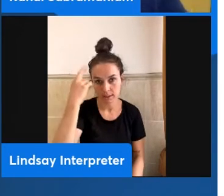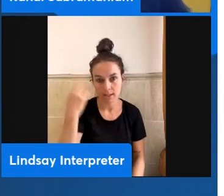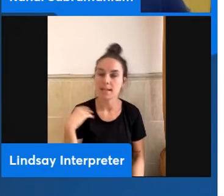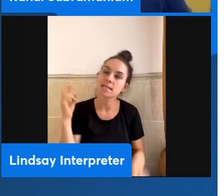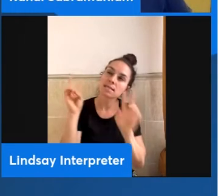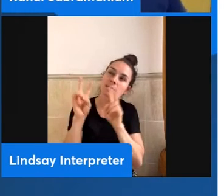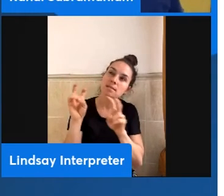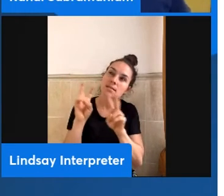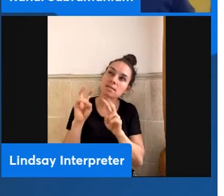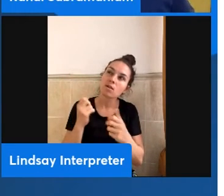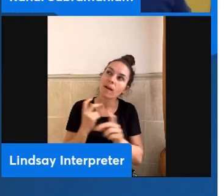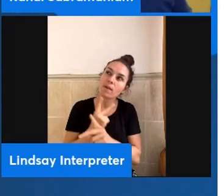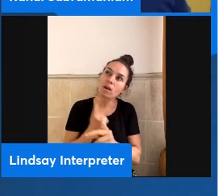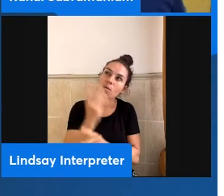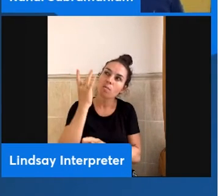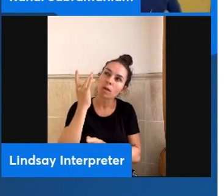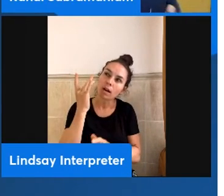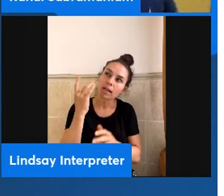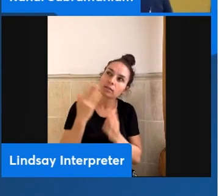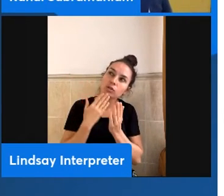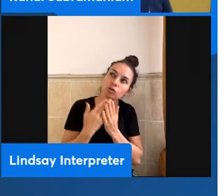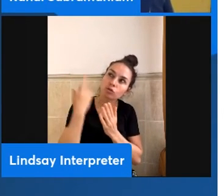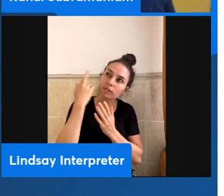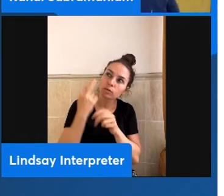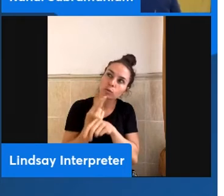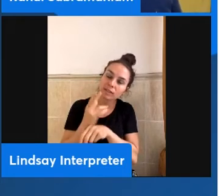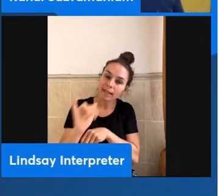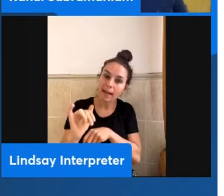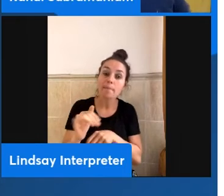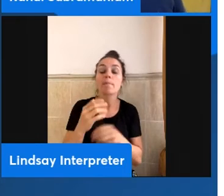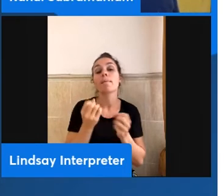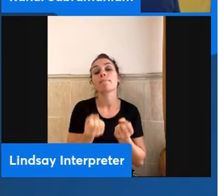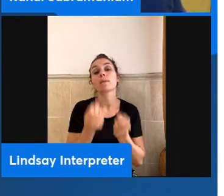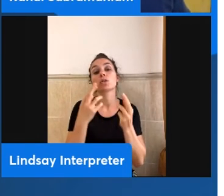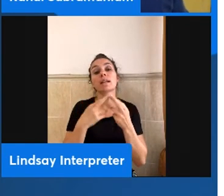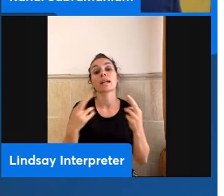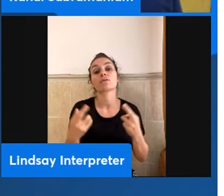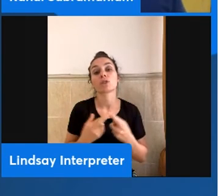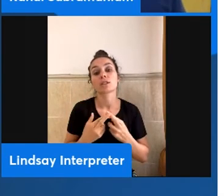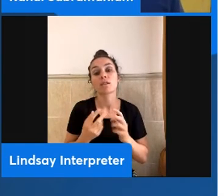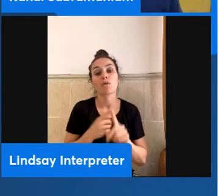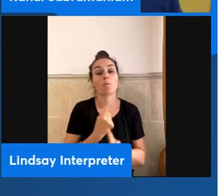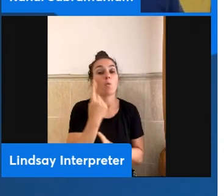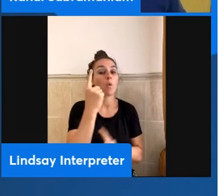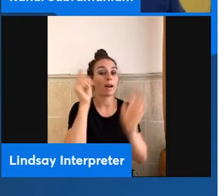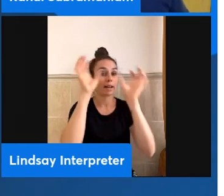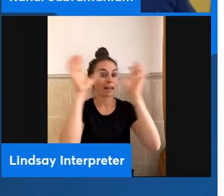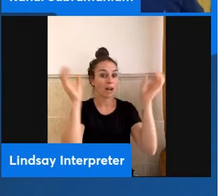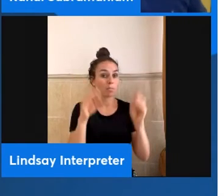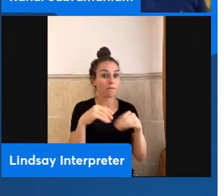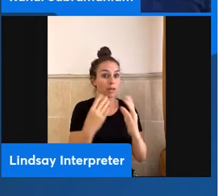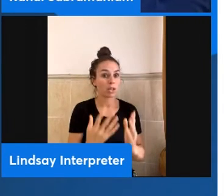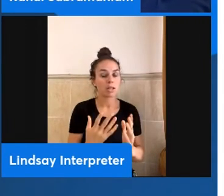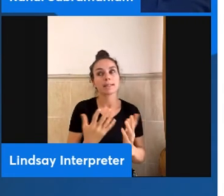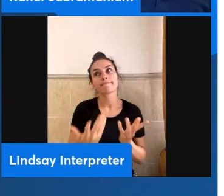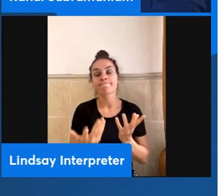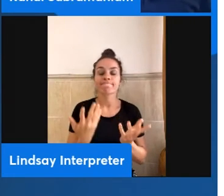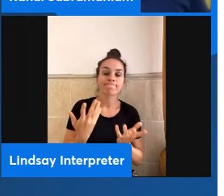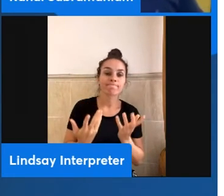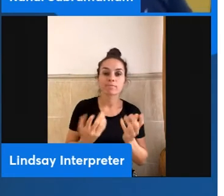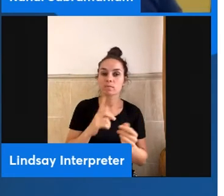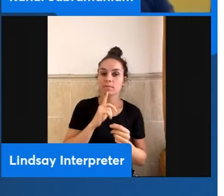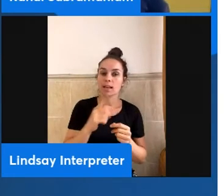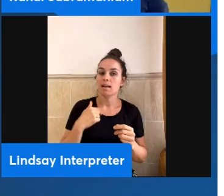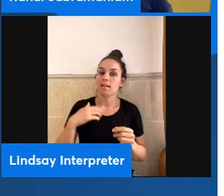be multi-cloud in that way versus multi-region within a single cloud provider, but I would love to learn. It's something that I've